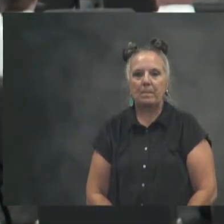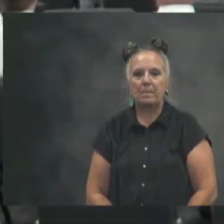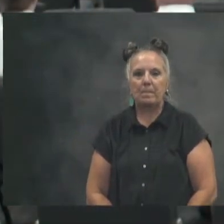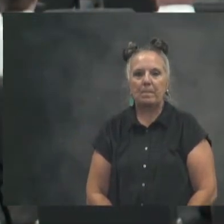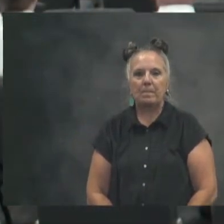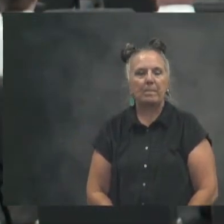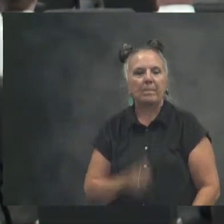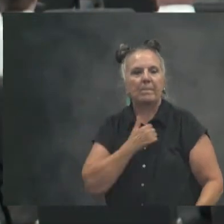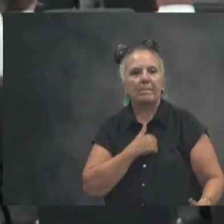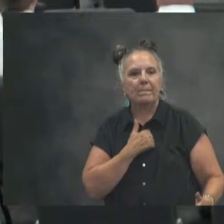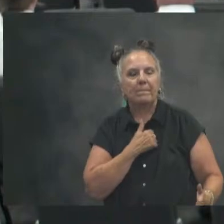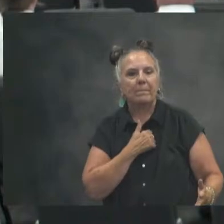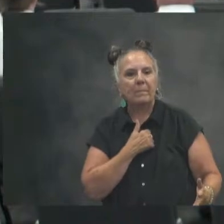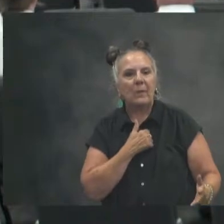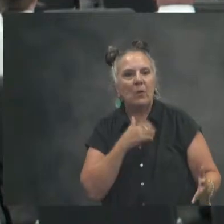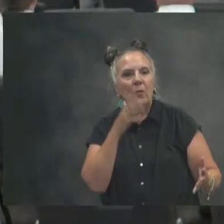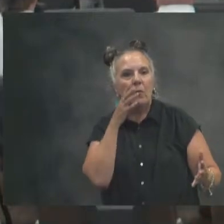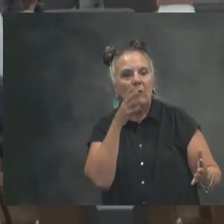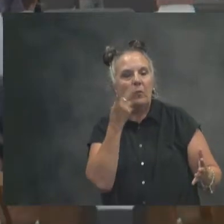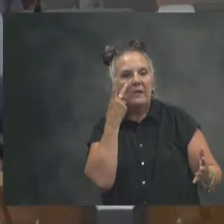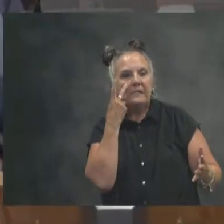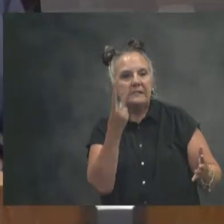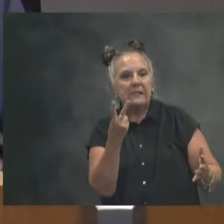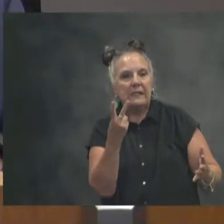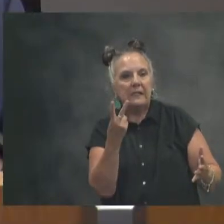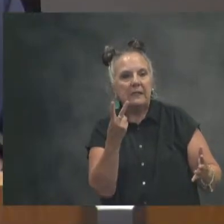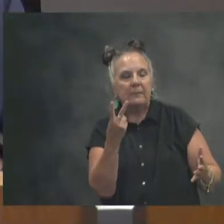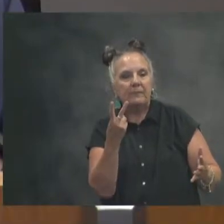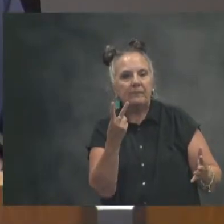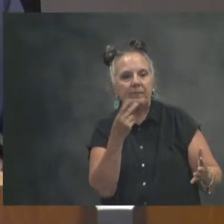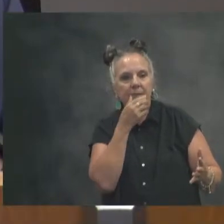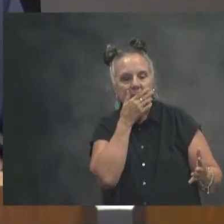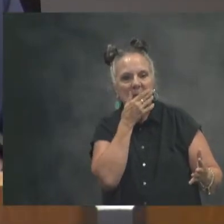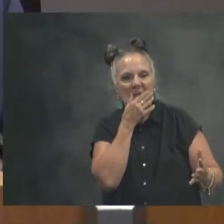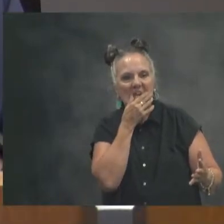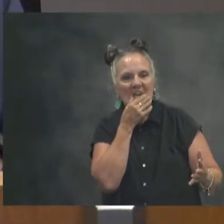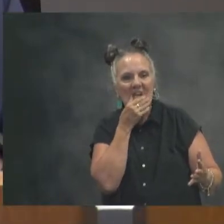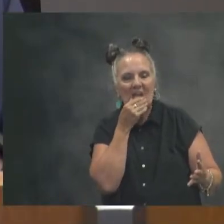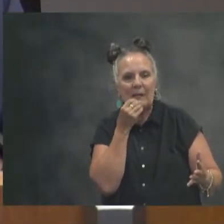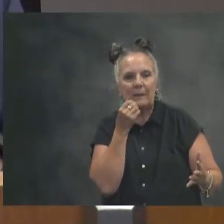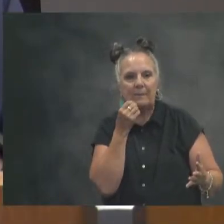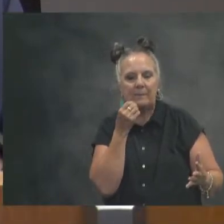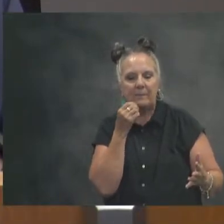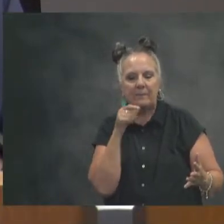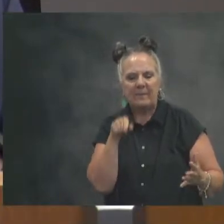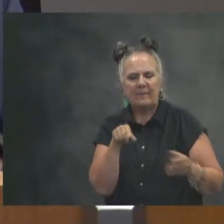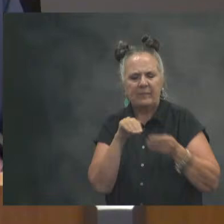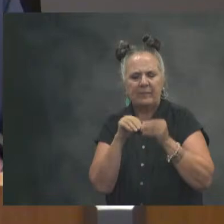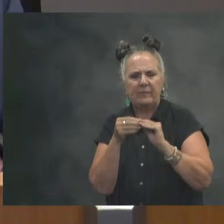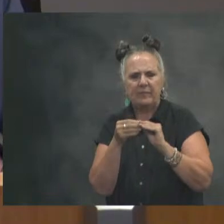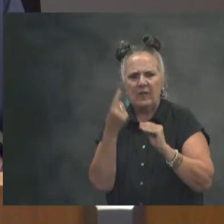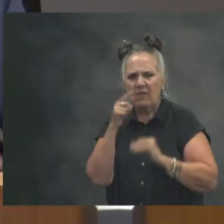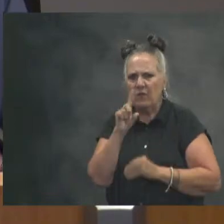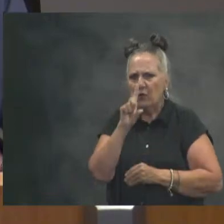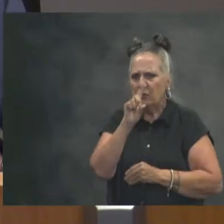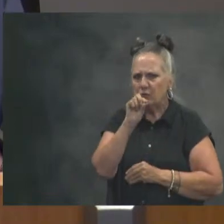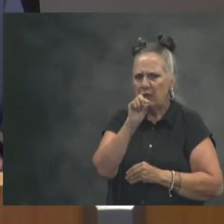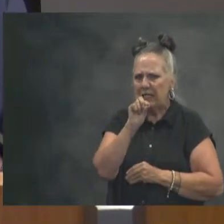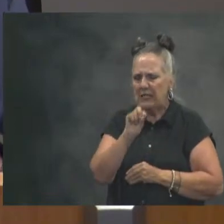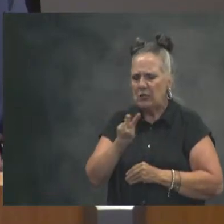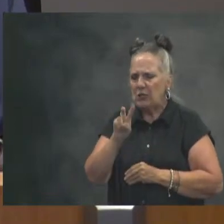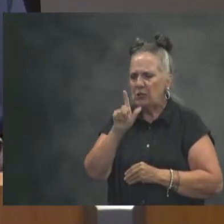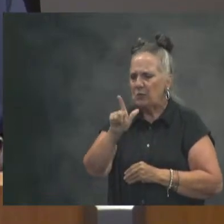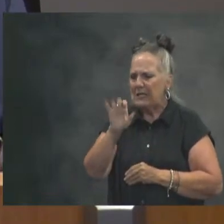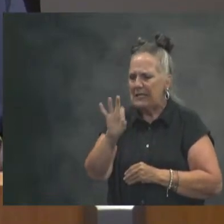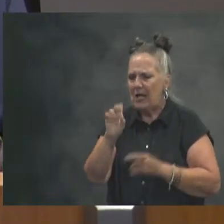Yeah, I'm sorry. Will we see what because I mean, these numbers go for 2029 to 30 pretty